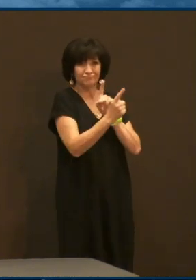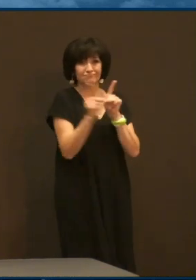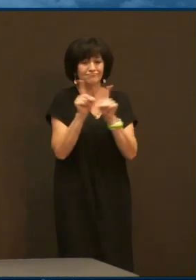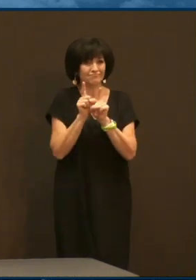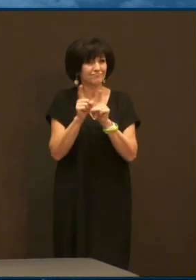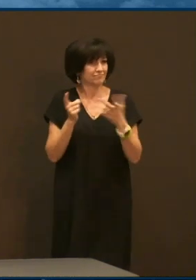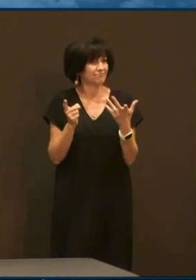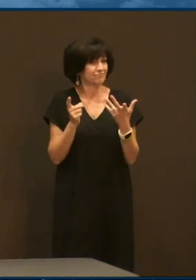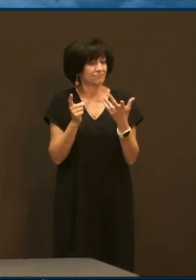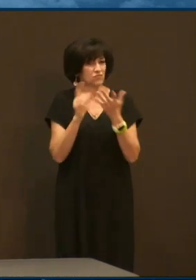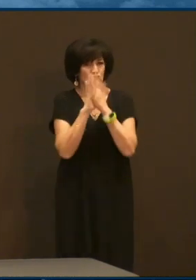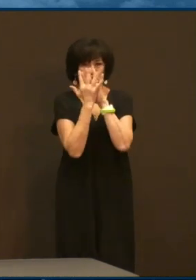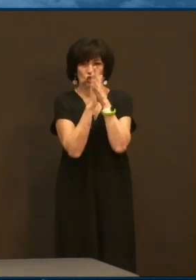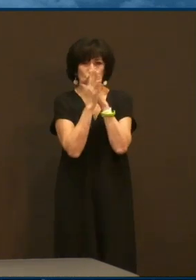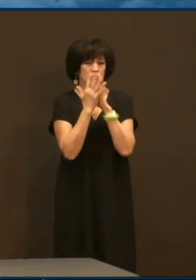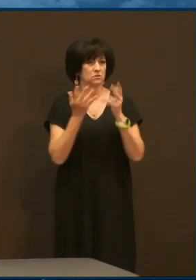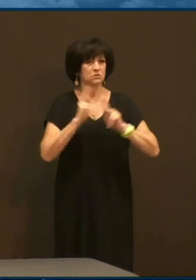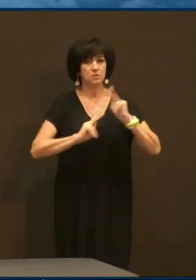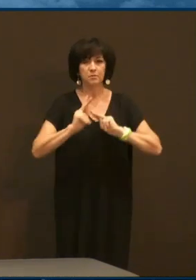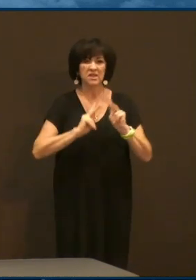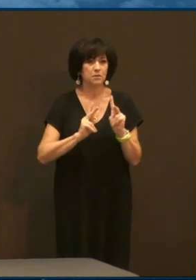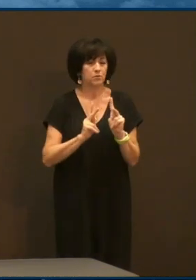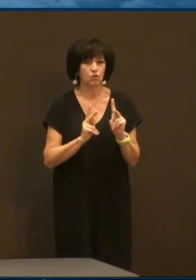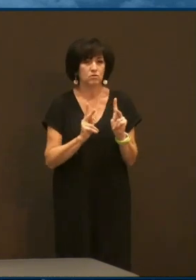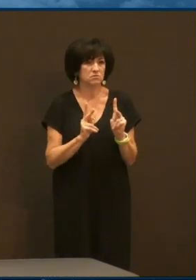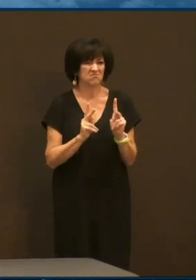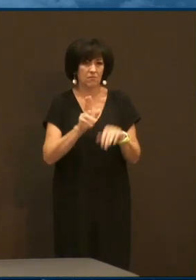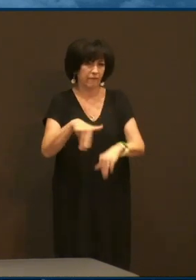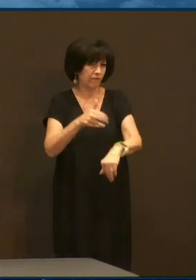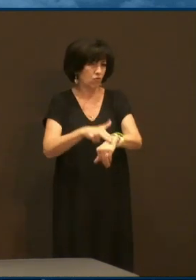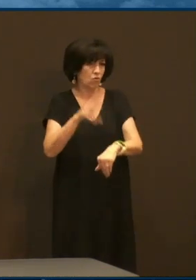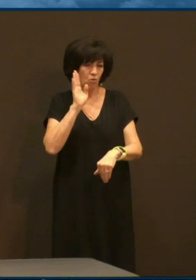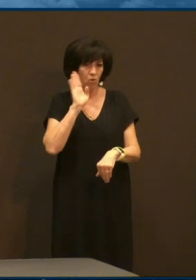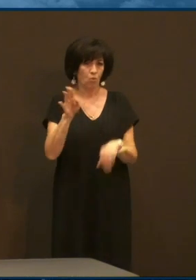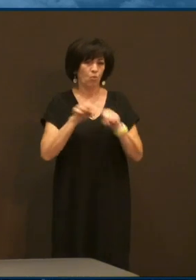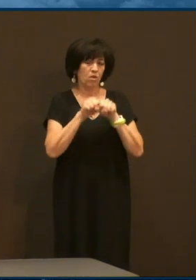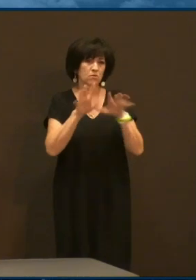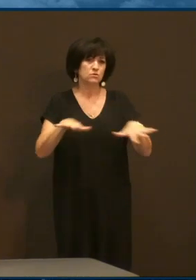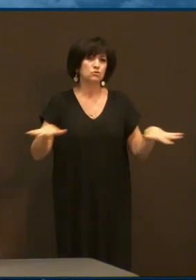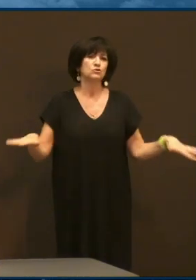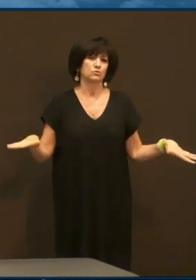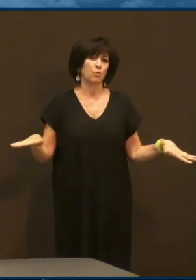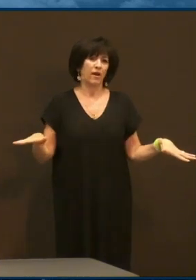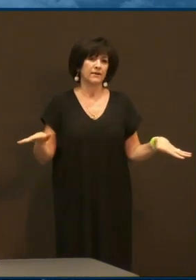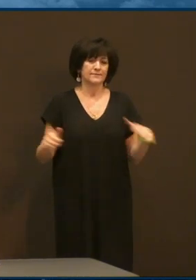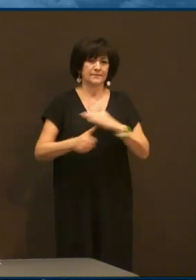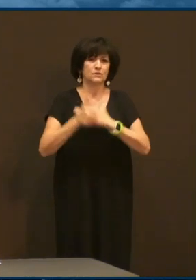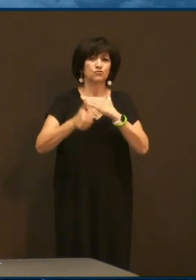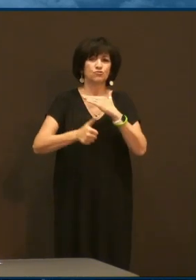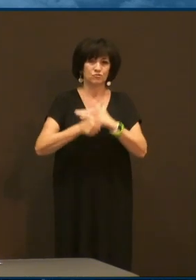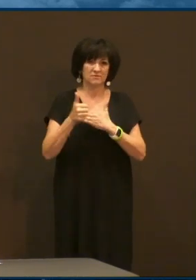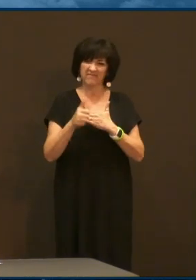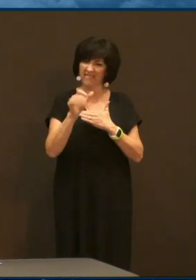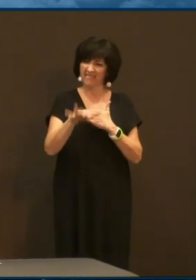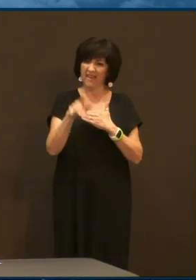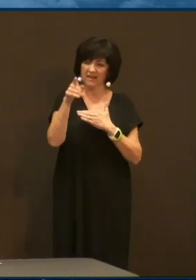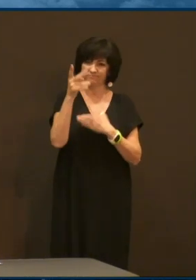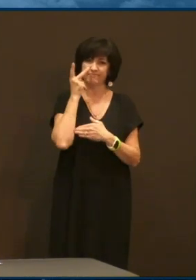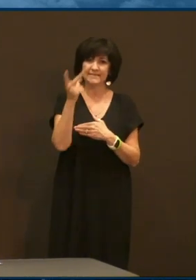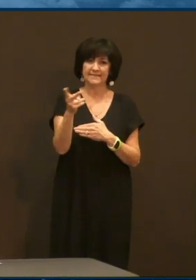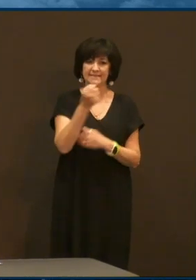uptick there in the number of positive cases in that 18 to